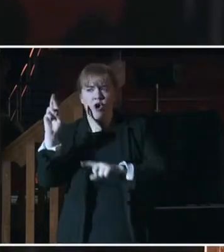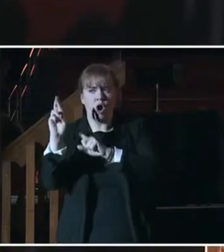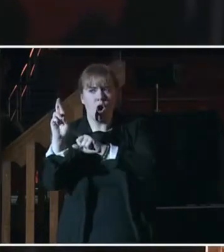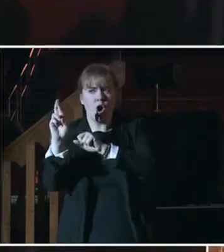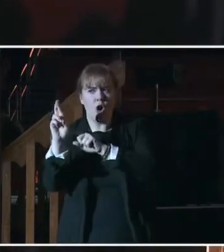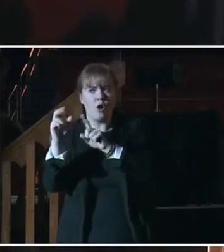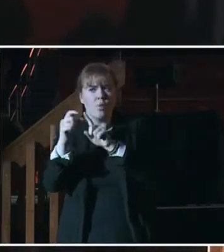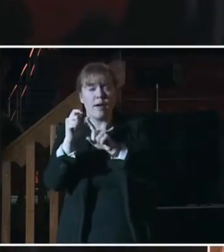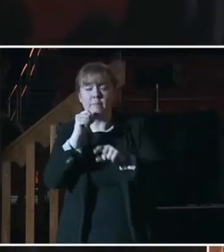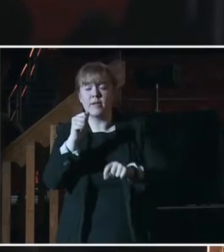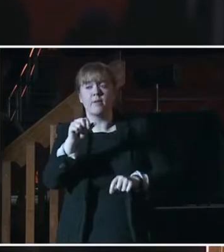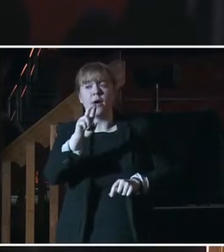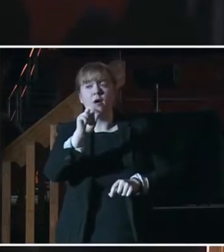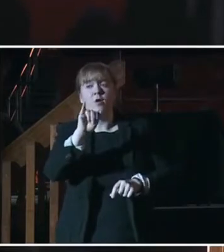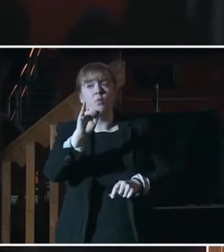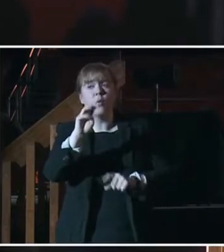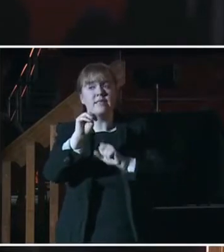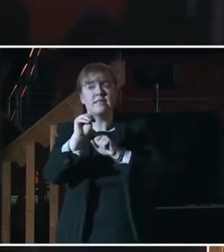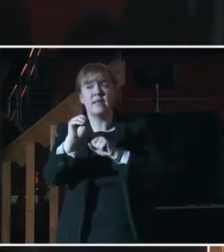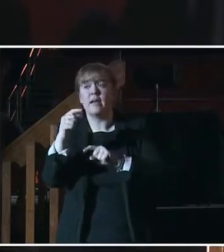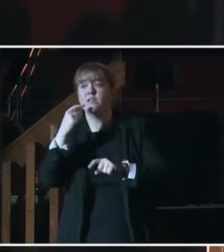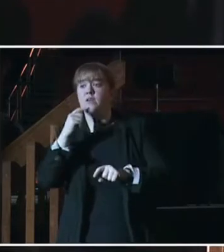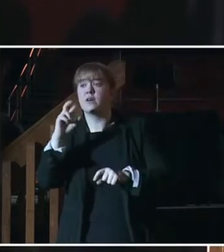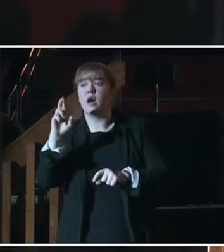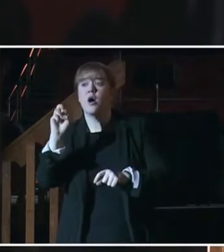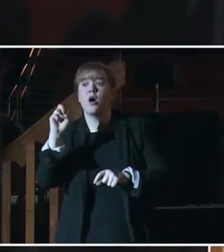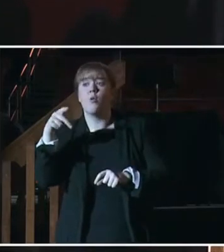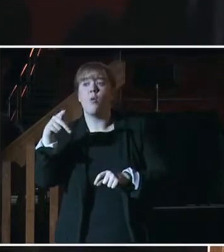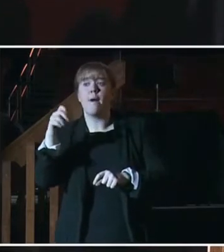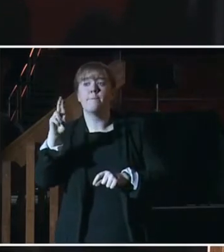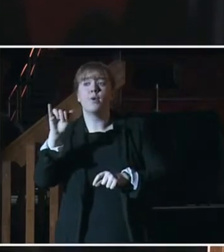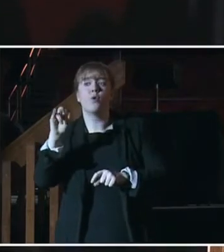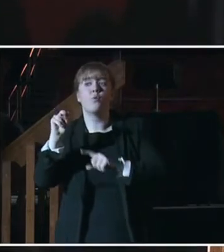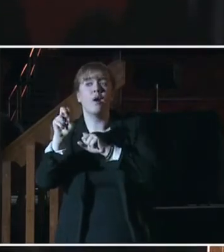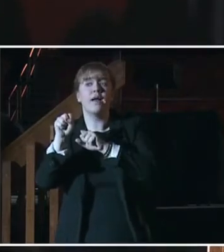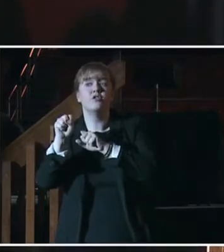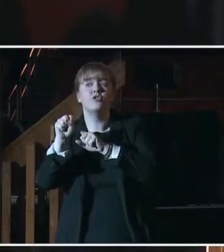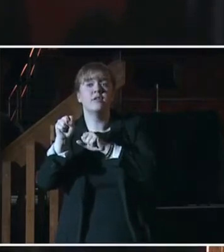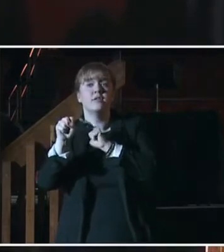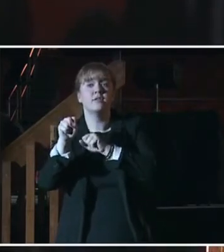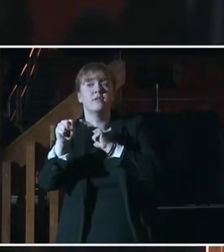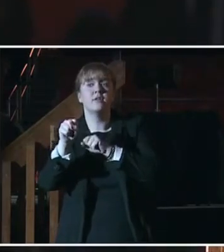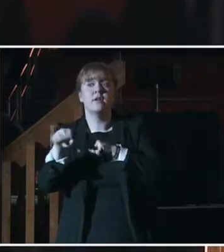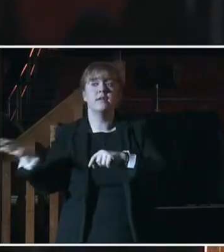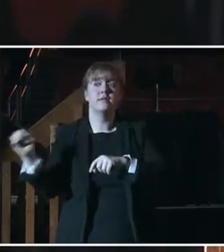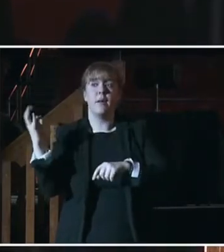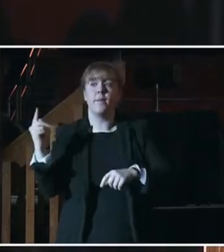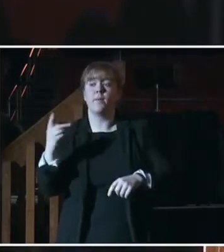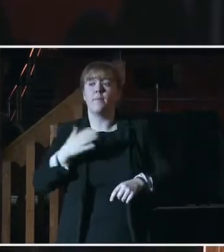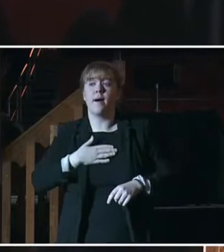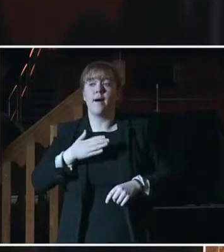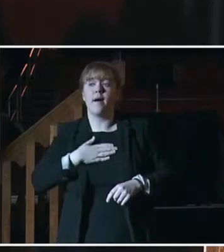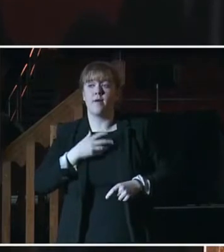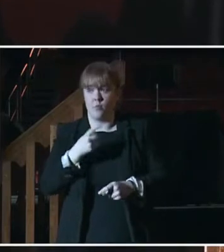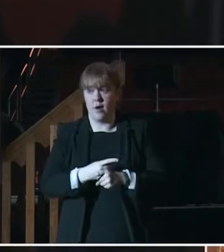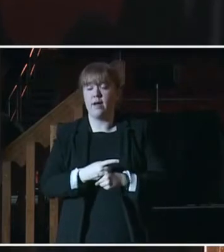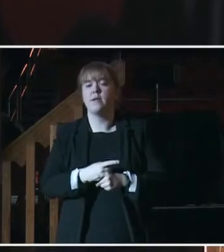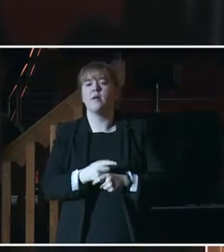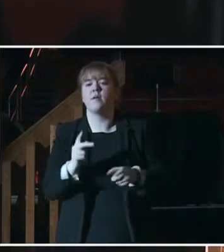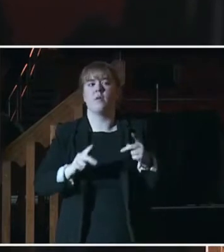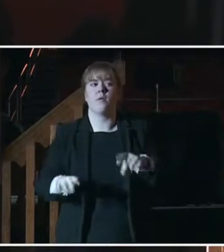not talking about racism, I'm talking about reparations. The moment you say reparations, right,